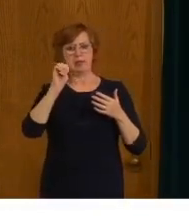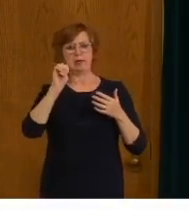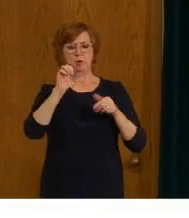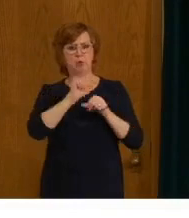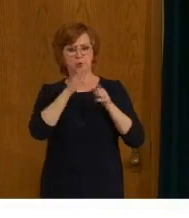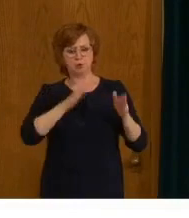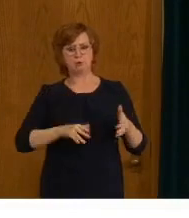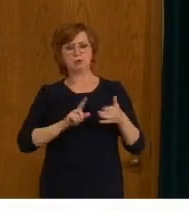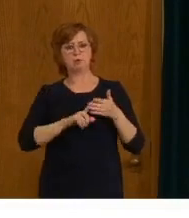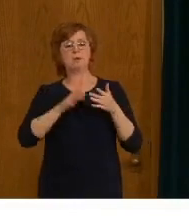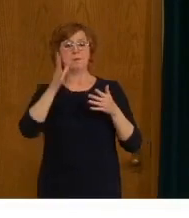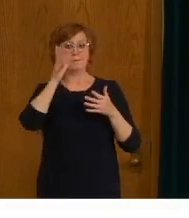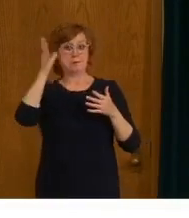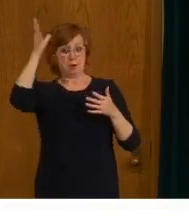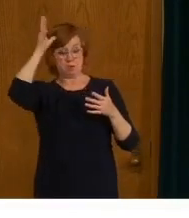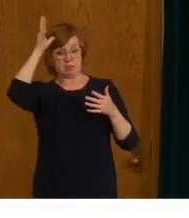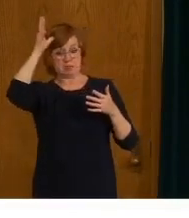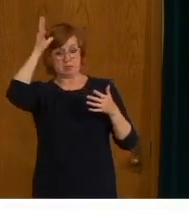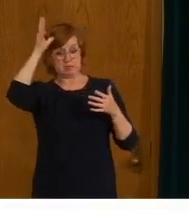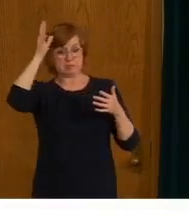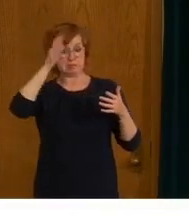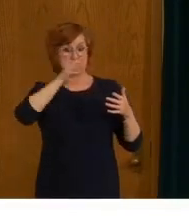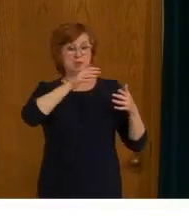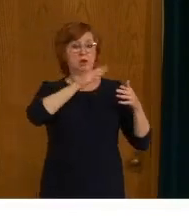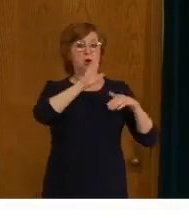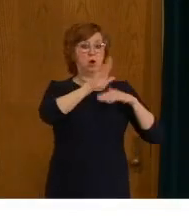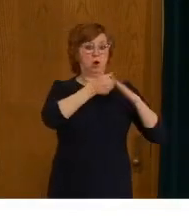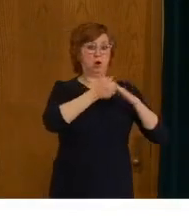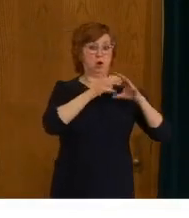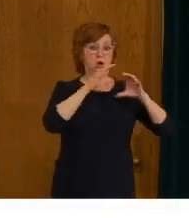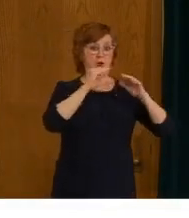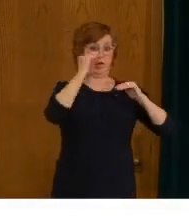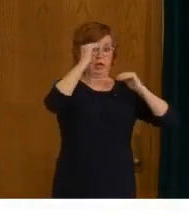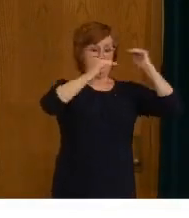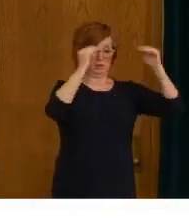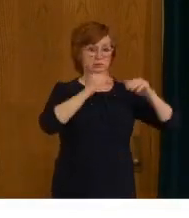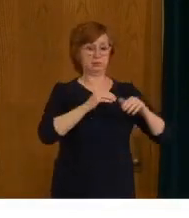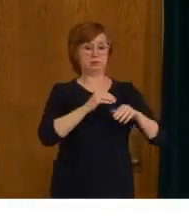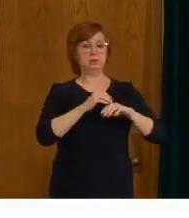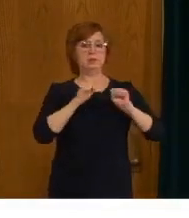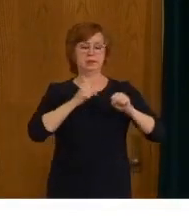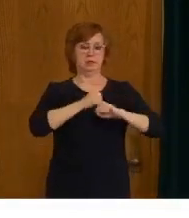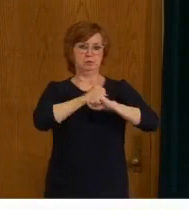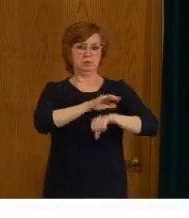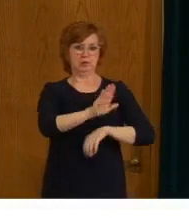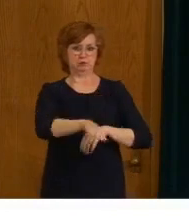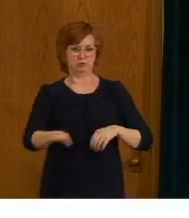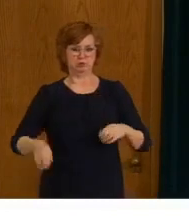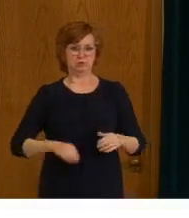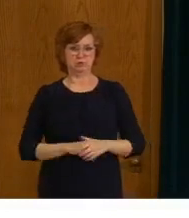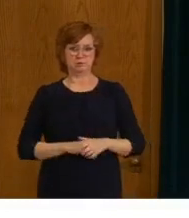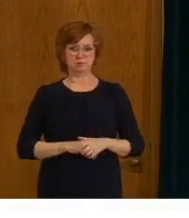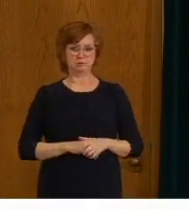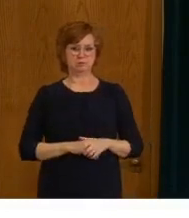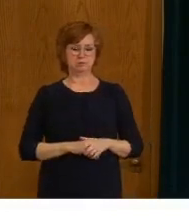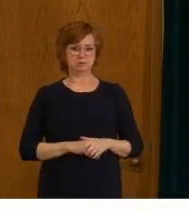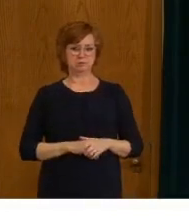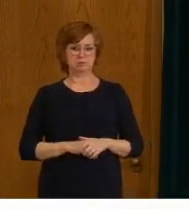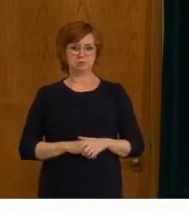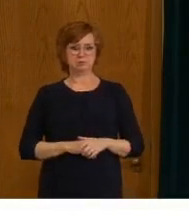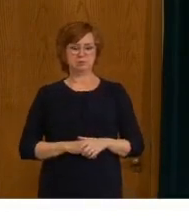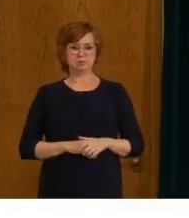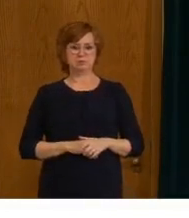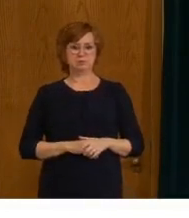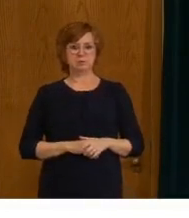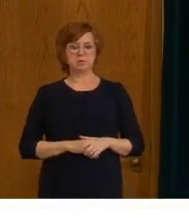children 11 and under. There will already be a strong ring of protection to enable a more normal start to the fall school